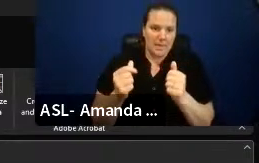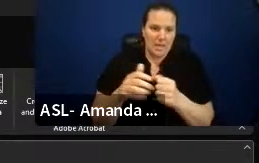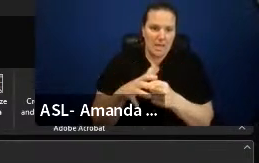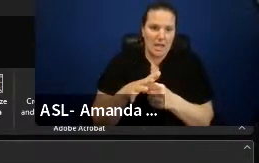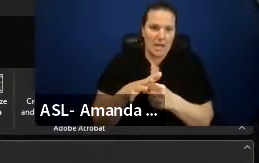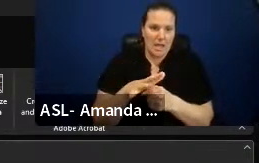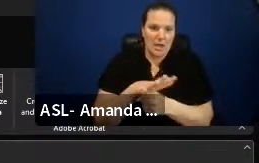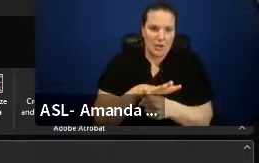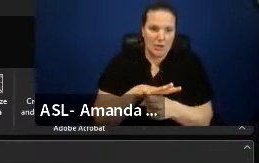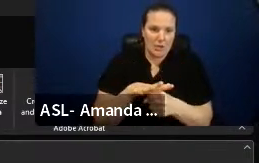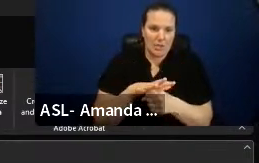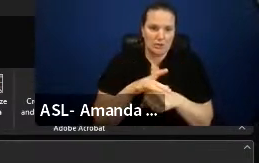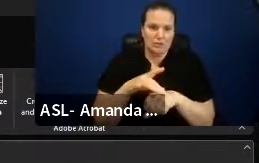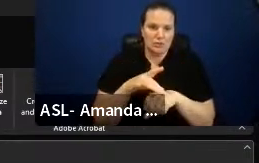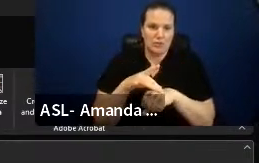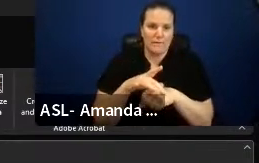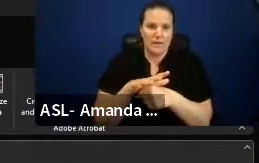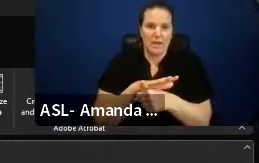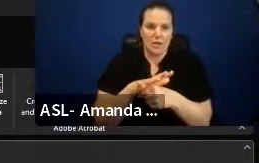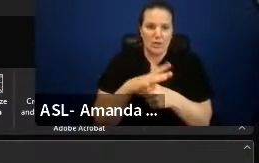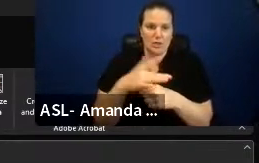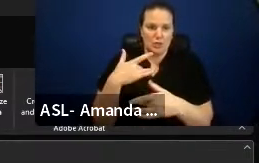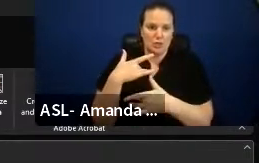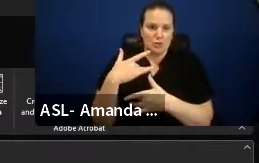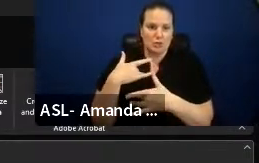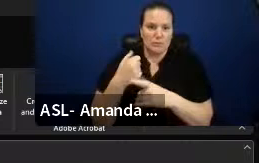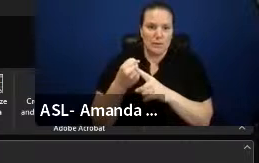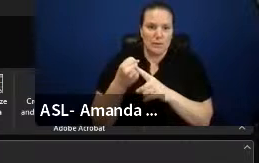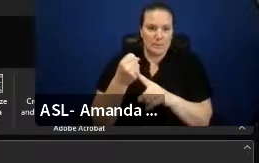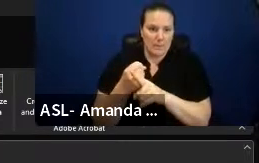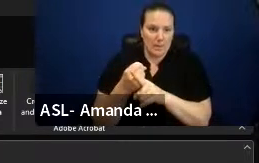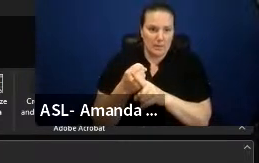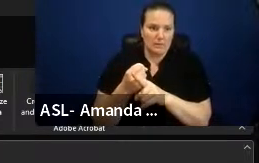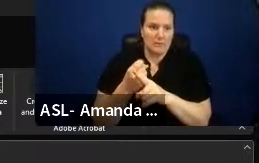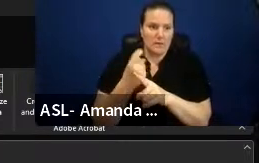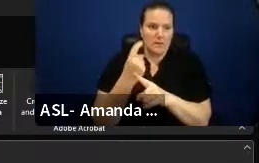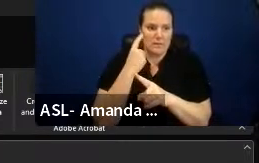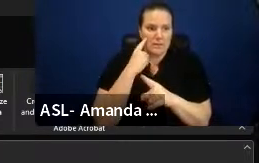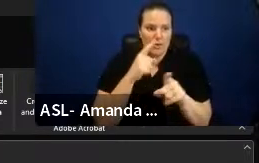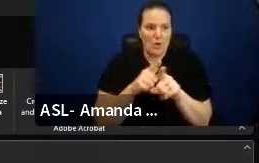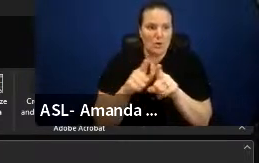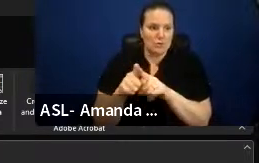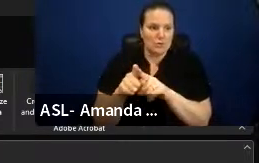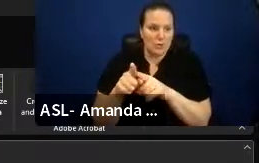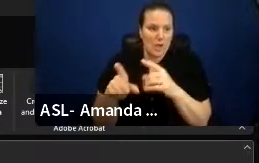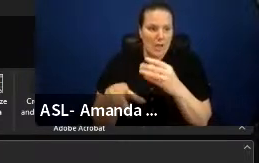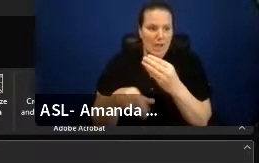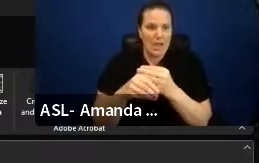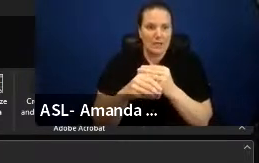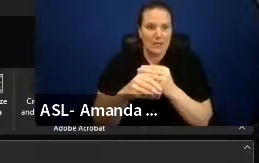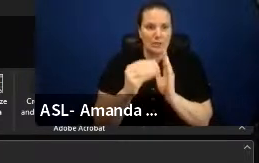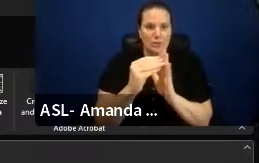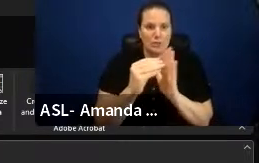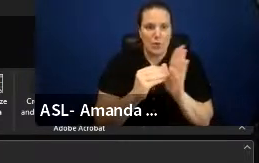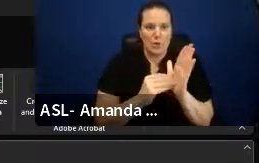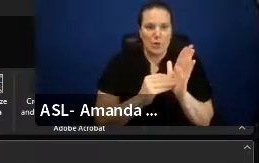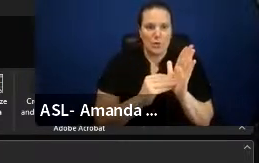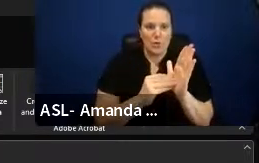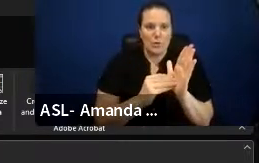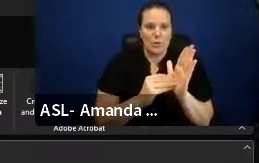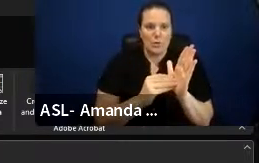area, geographic area of concern being impacted. I think just also adding a note that would be